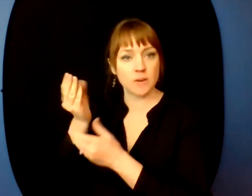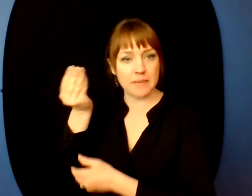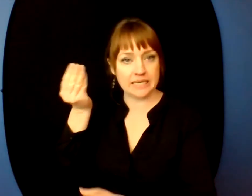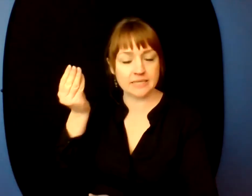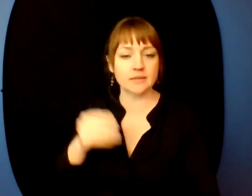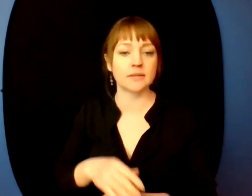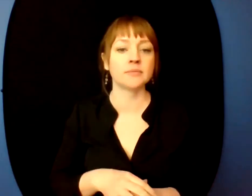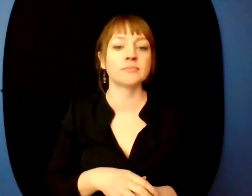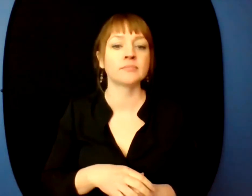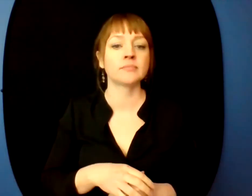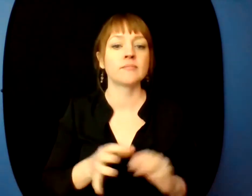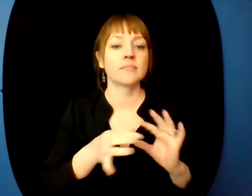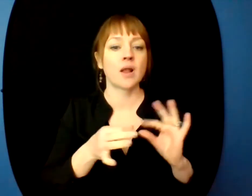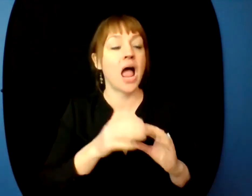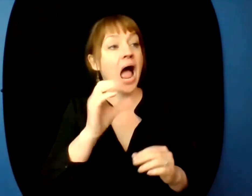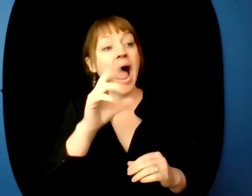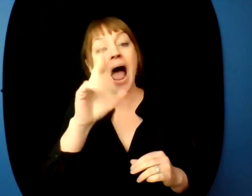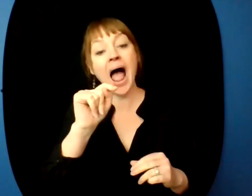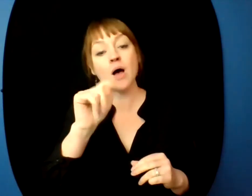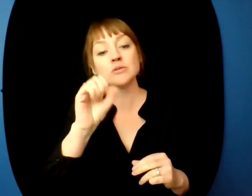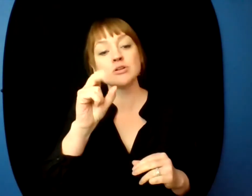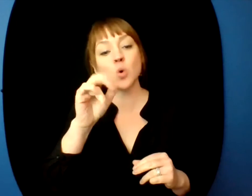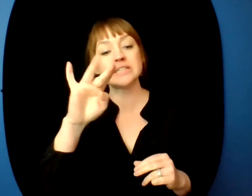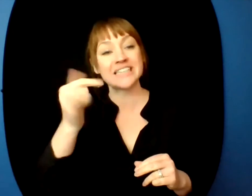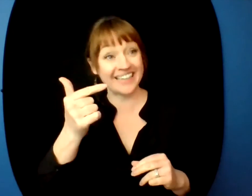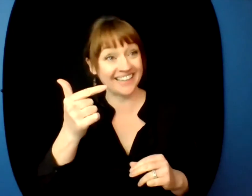Outsourcing makes a lot of sense. I've never thought about it that way, right?